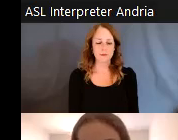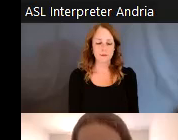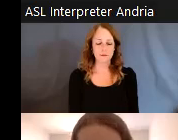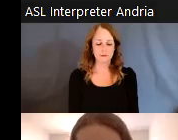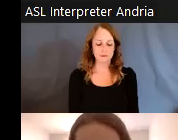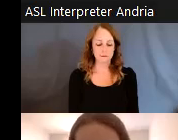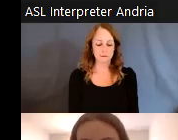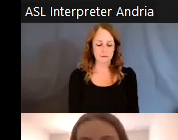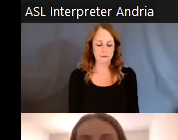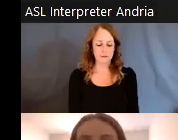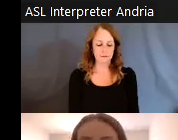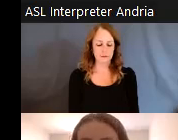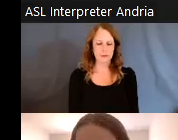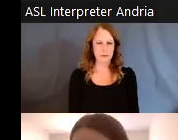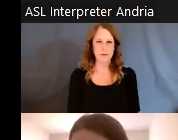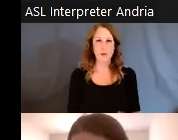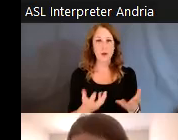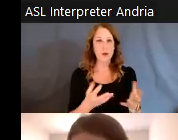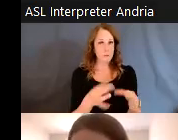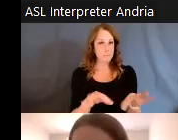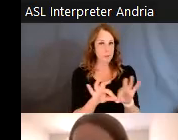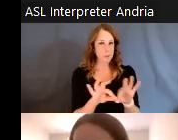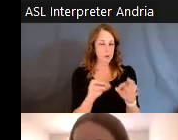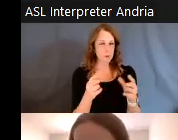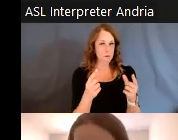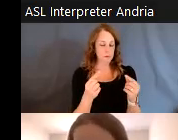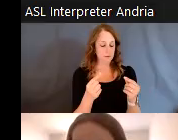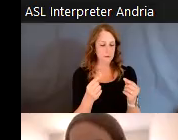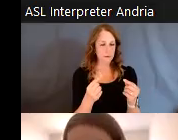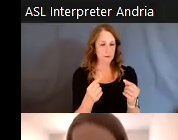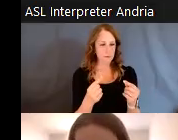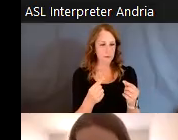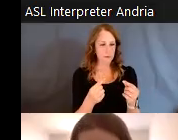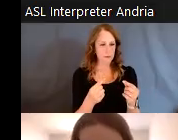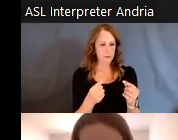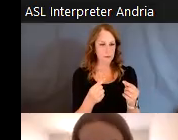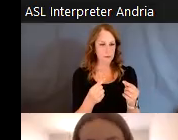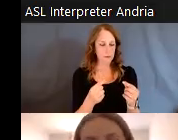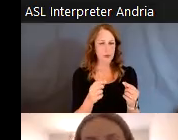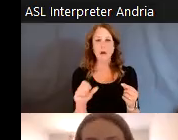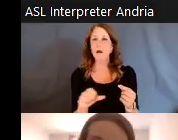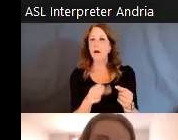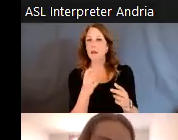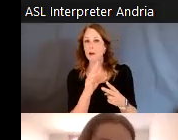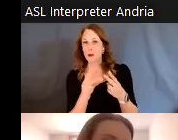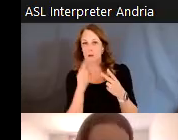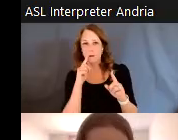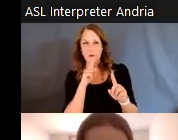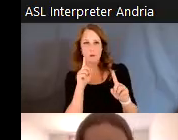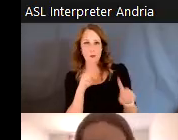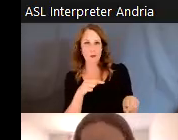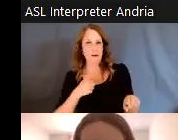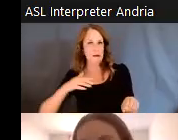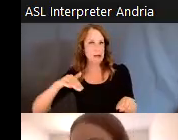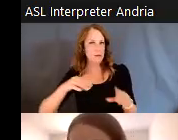So important here is another option in reporting that I haven't mentioned. It's called